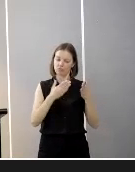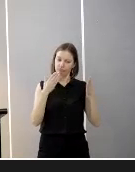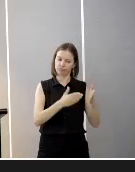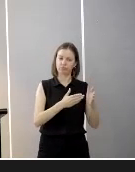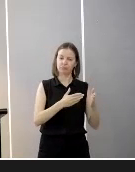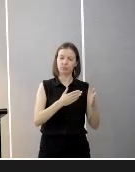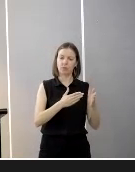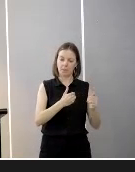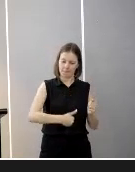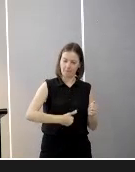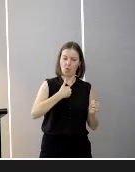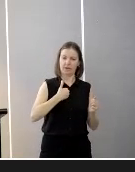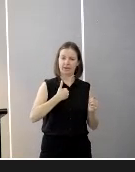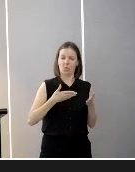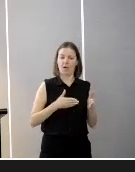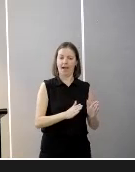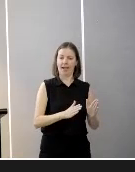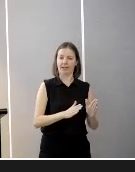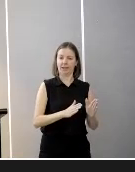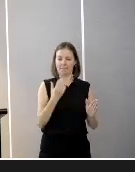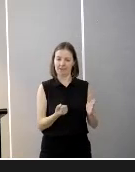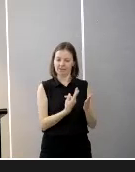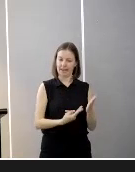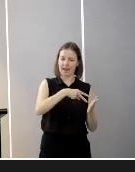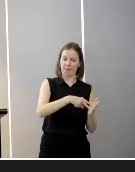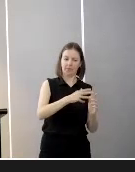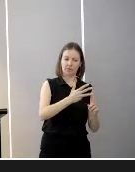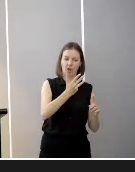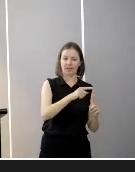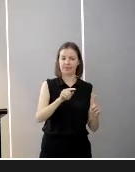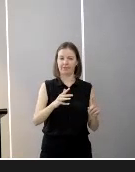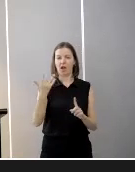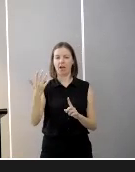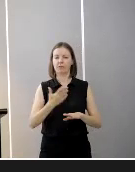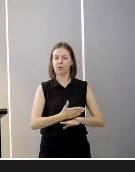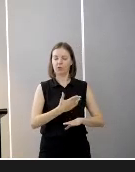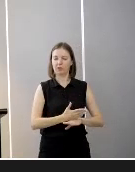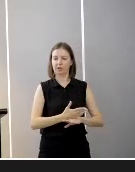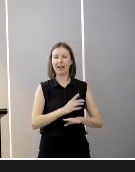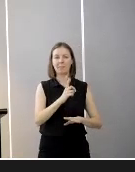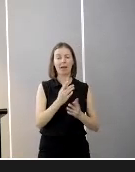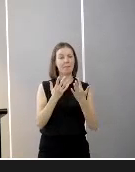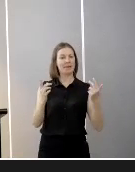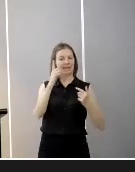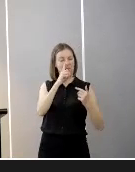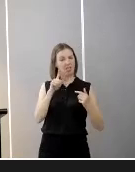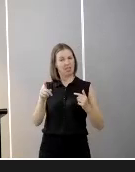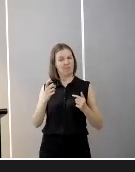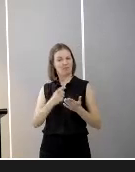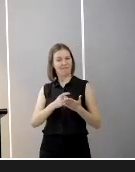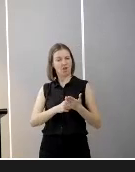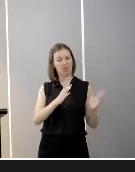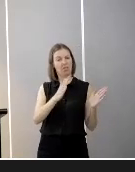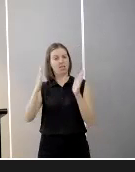larks. So we have this 9 to 5 kind of schedule most people have to keep to. But for a lot of people who are night owls, starting